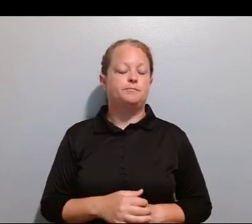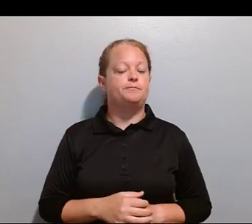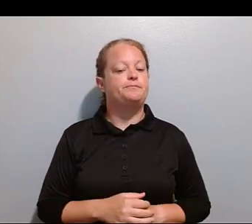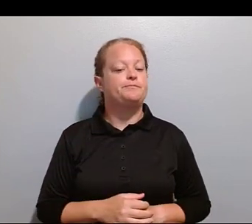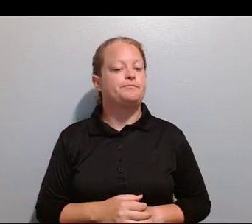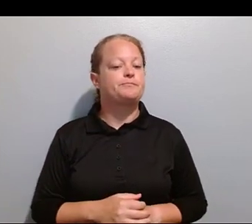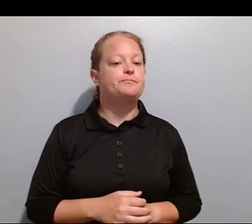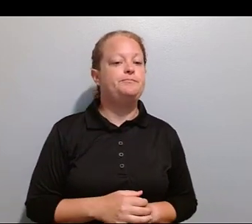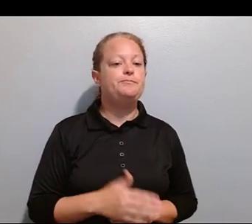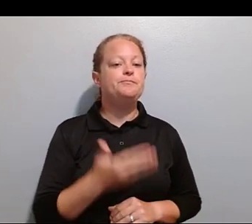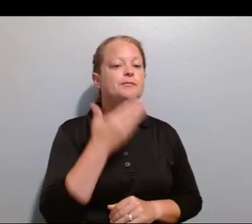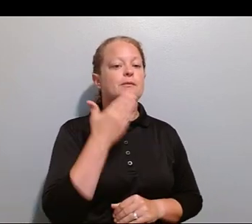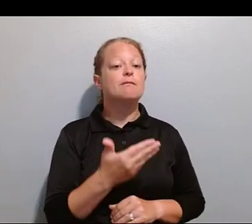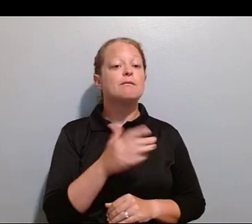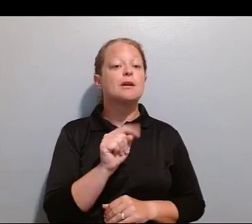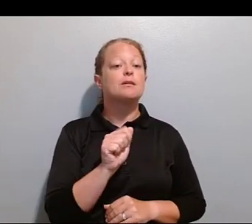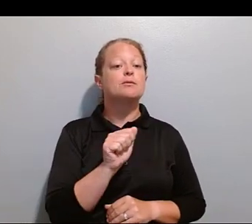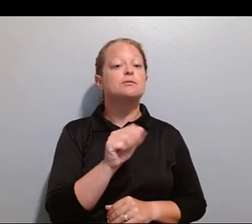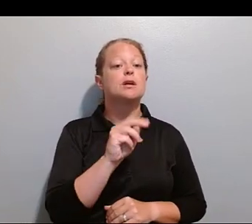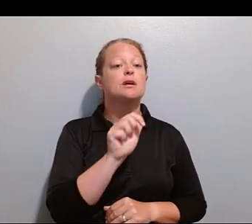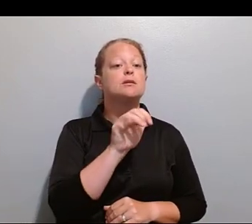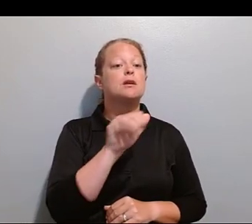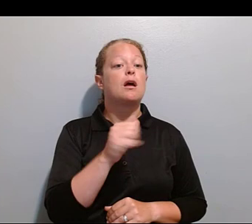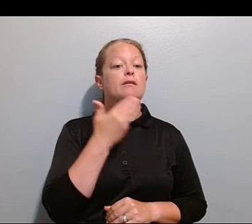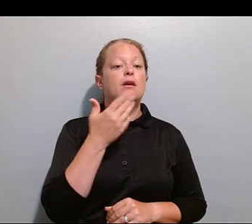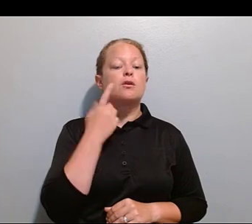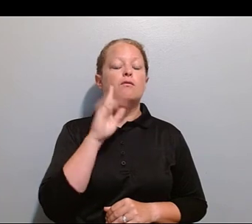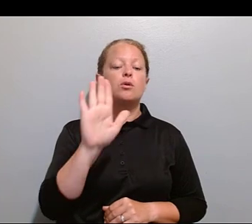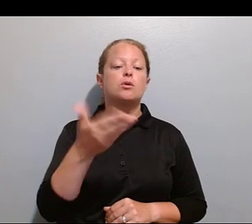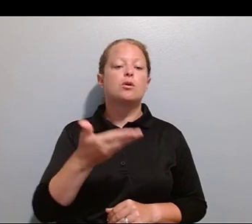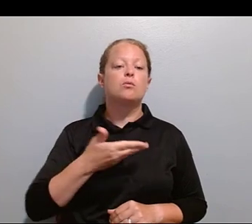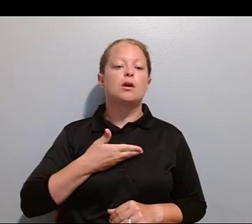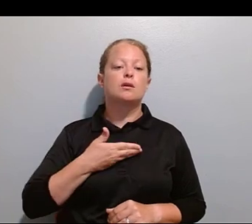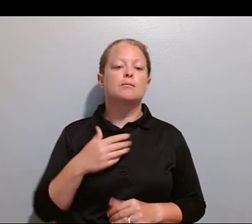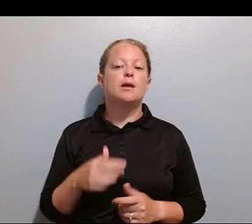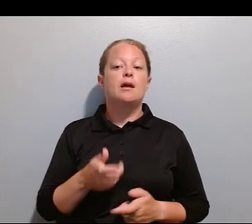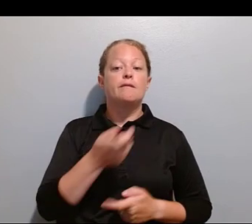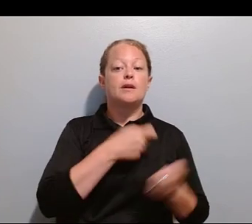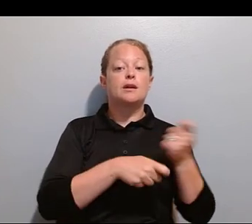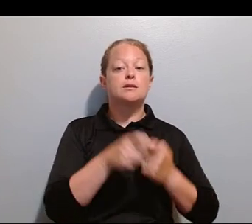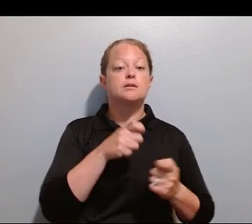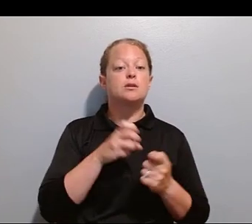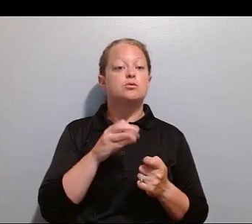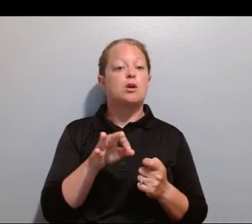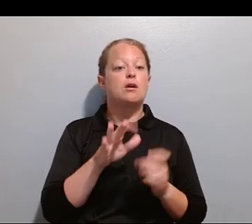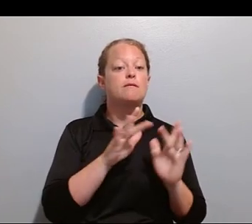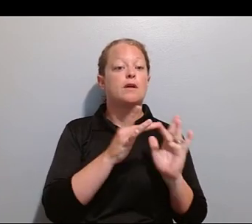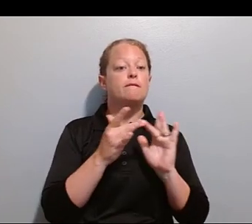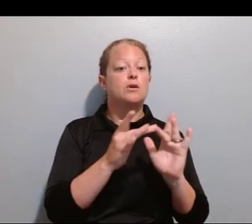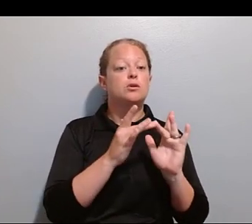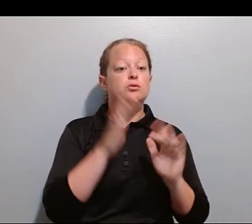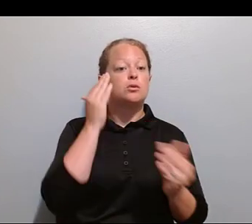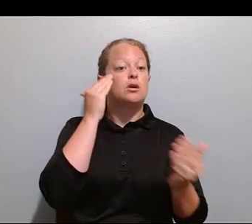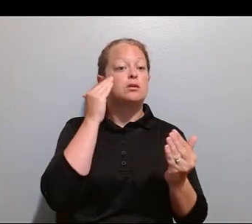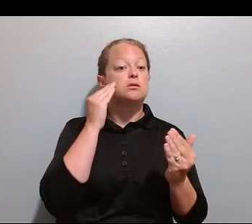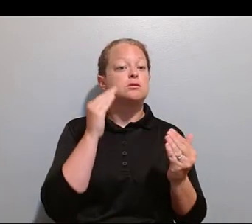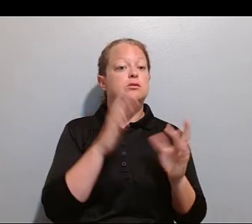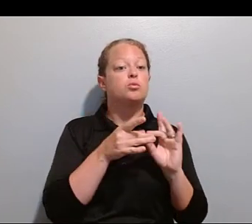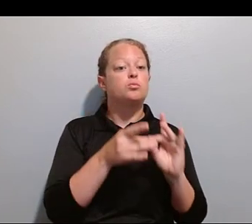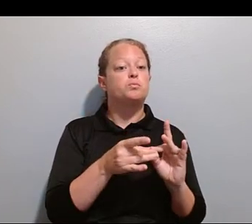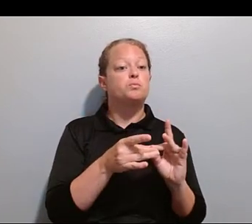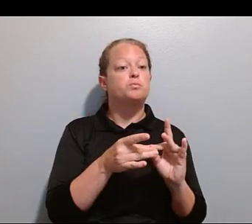Thank you, Tanya. Thank you for your welcome. The exchange of virtual knowledge on equity, diversity, and inclusion